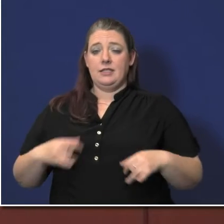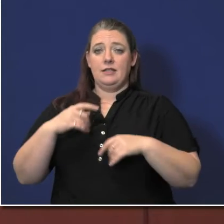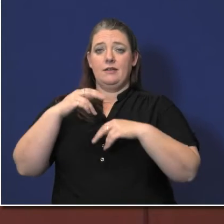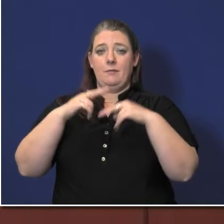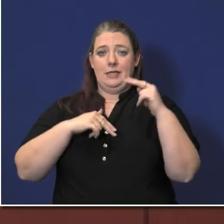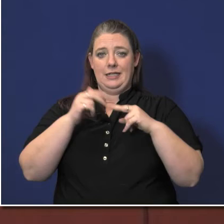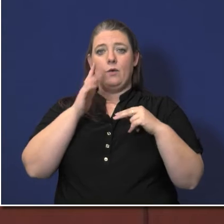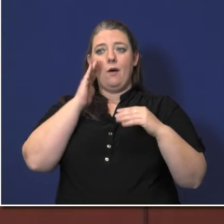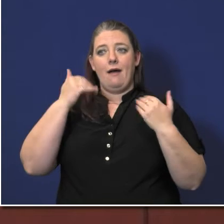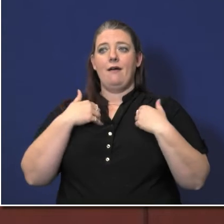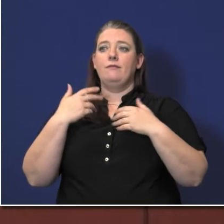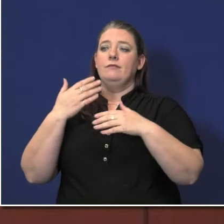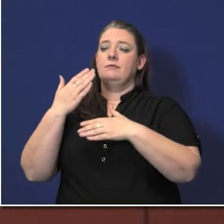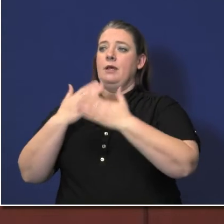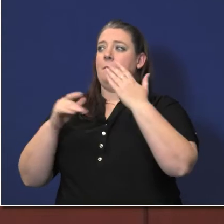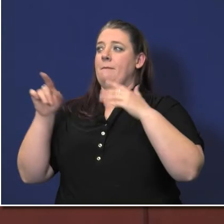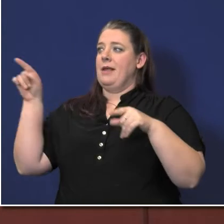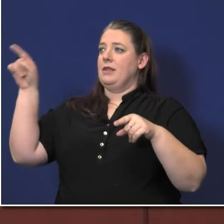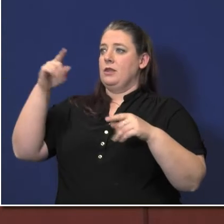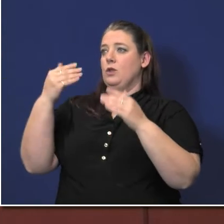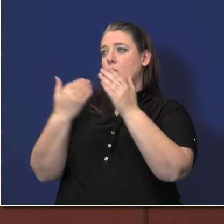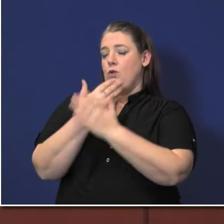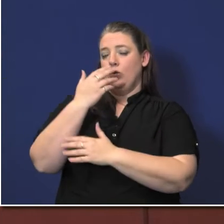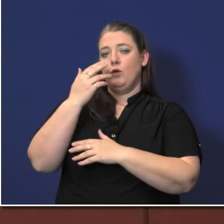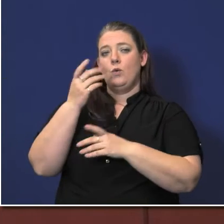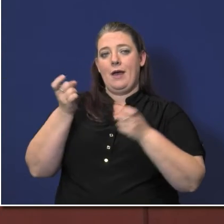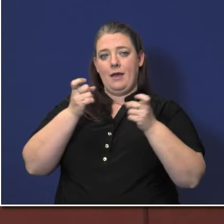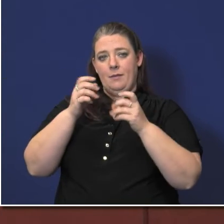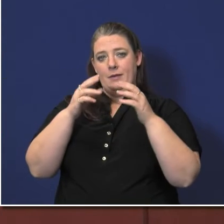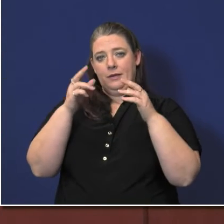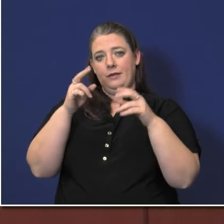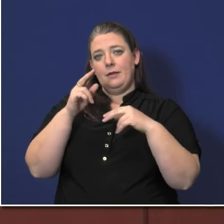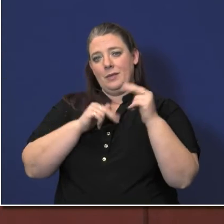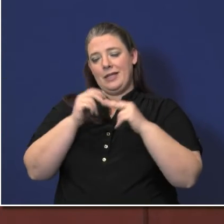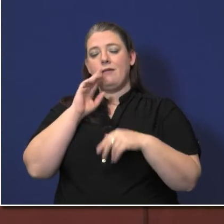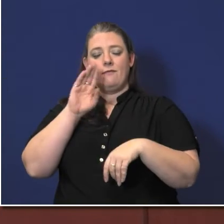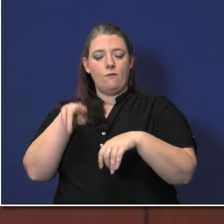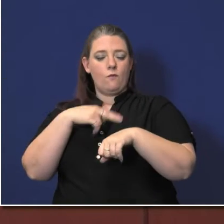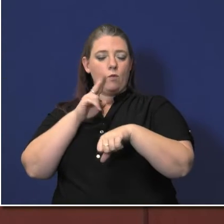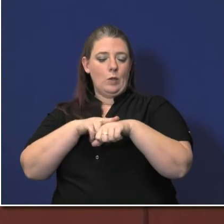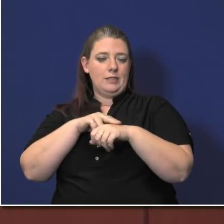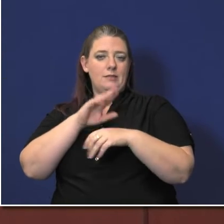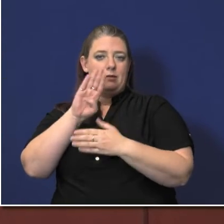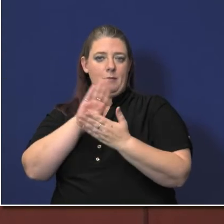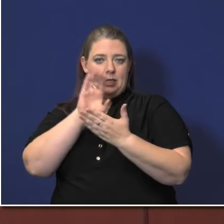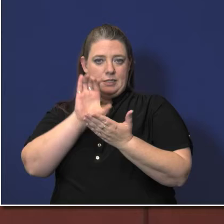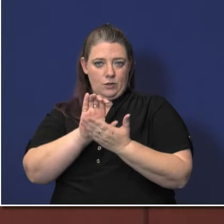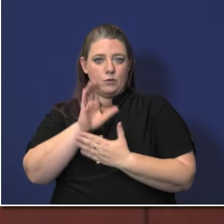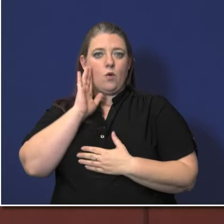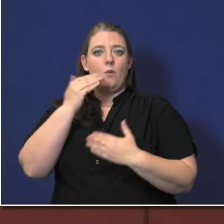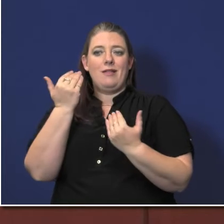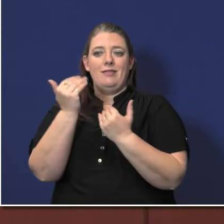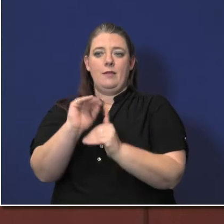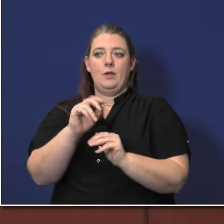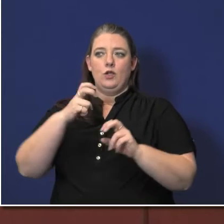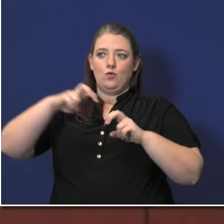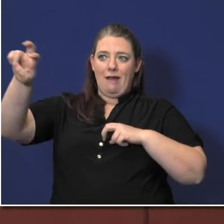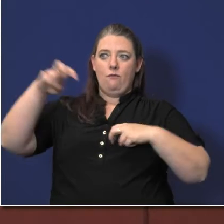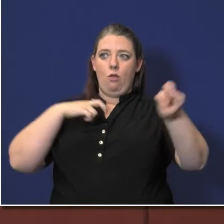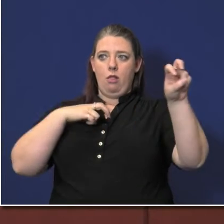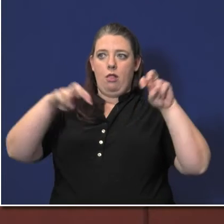some at the new administration building, and then of course the Berry Center. So that will limit the travel of a lot of